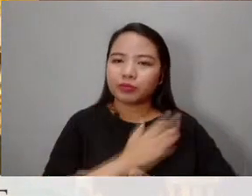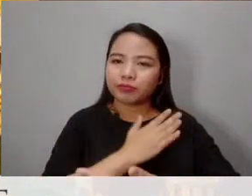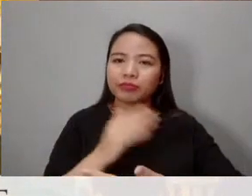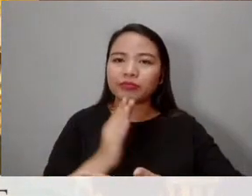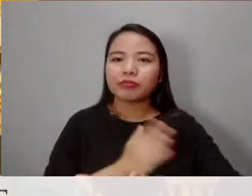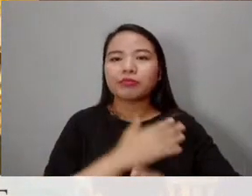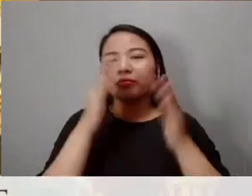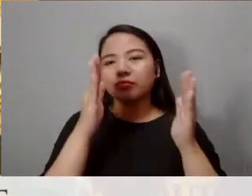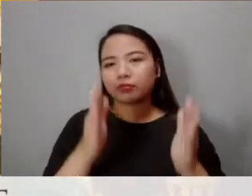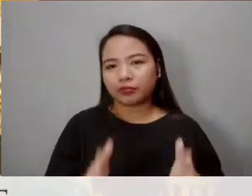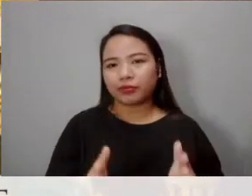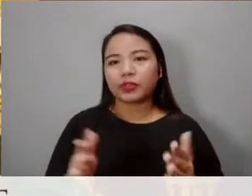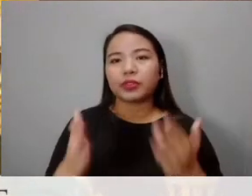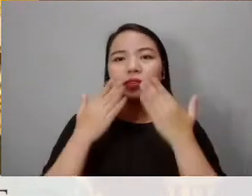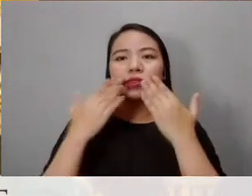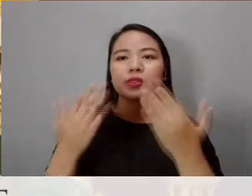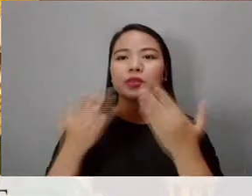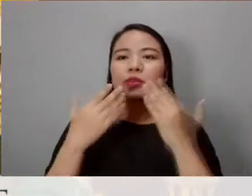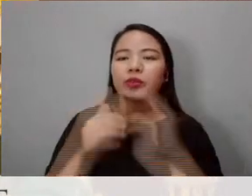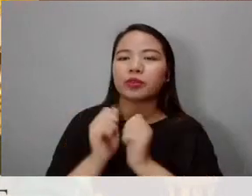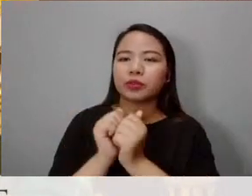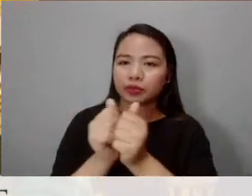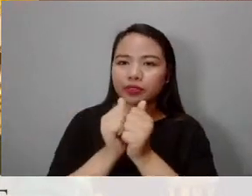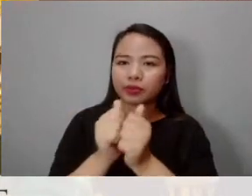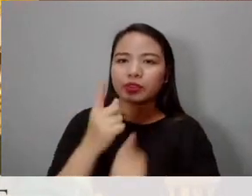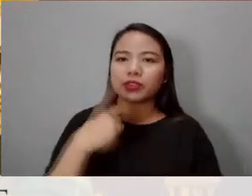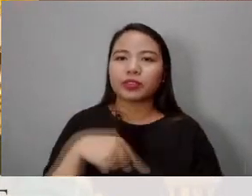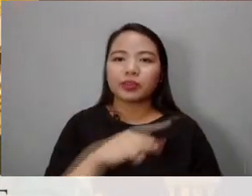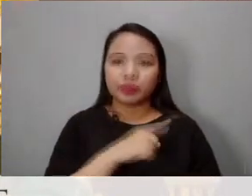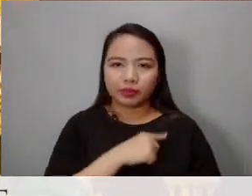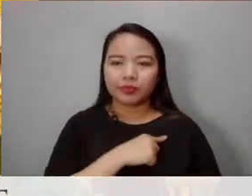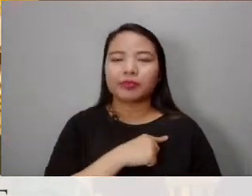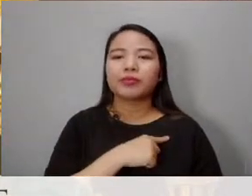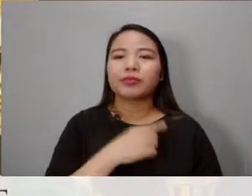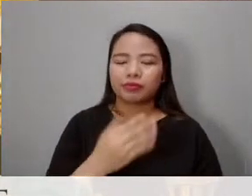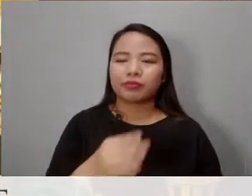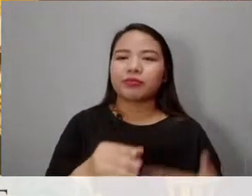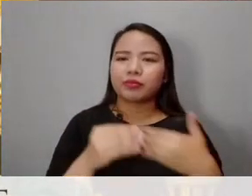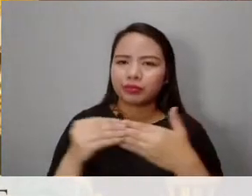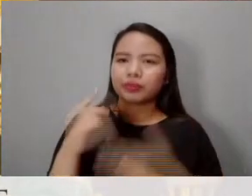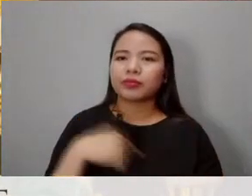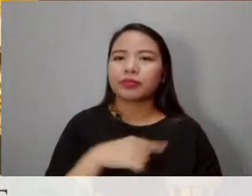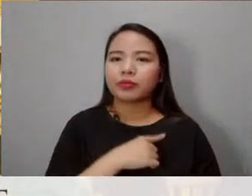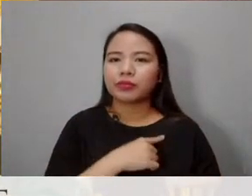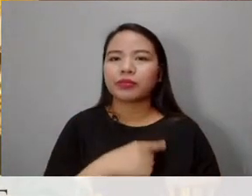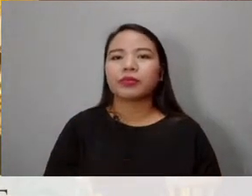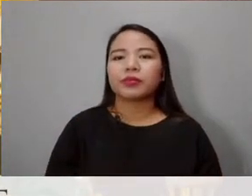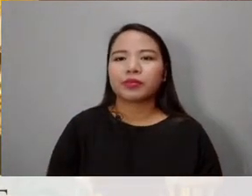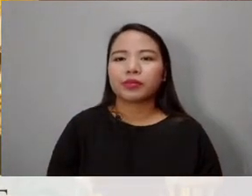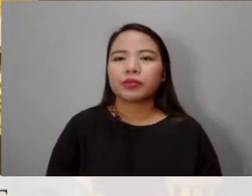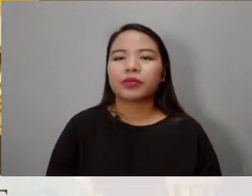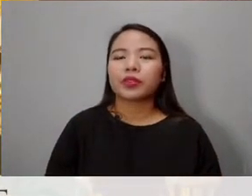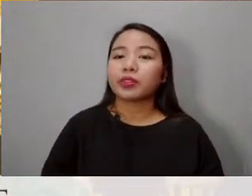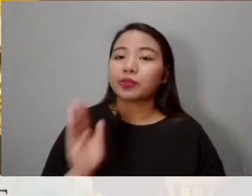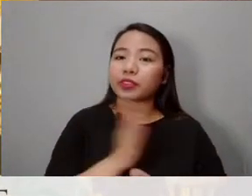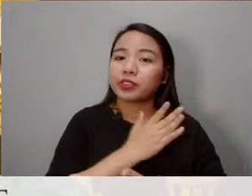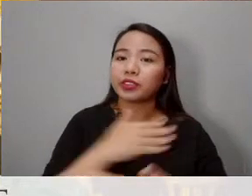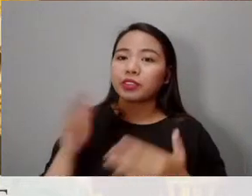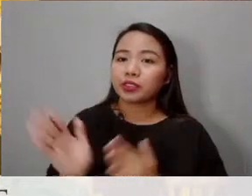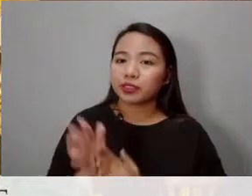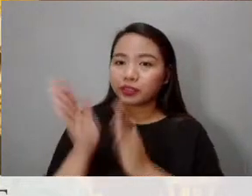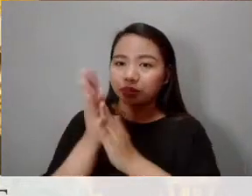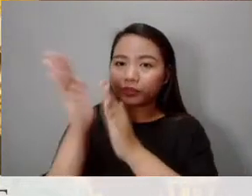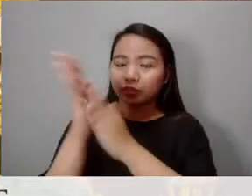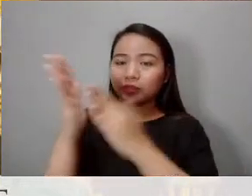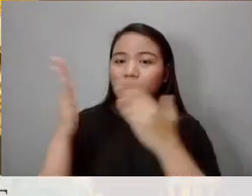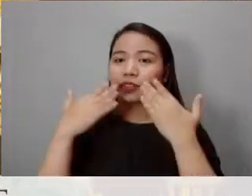for accompanying us and leading us in singing our praises and thanksgiving to